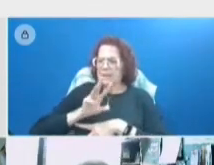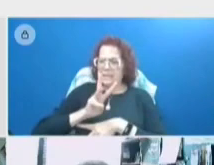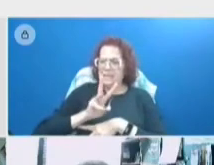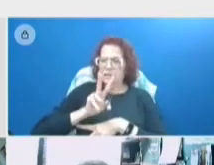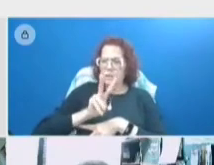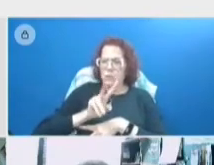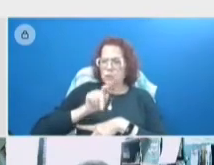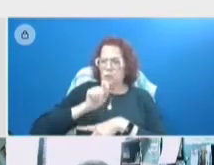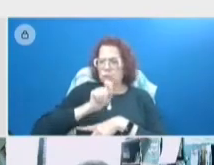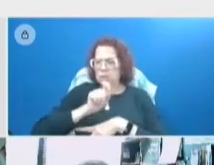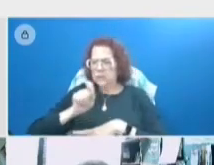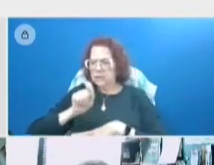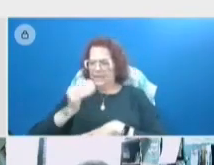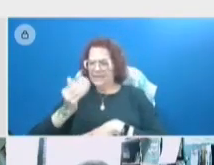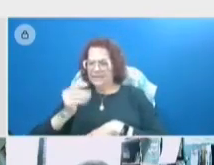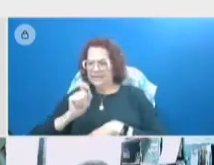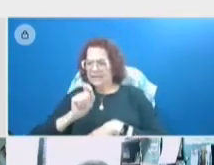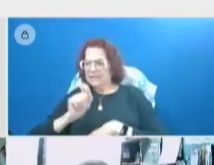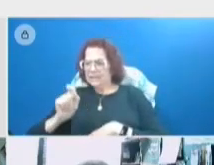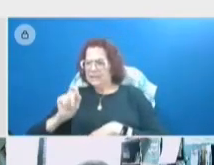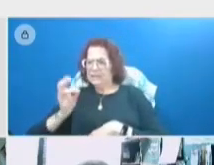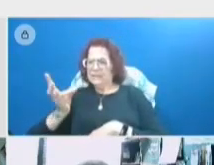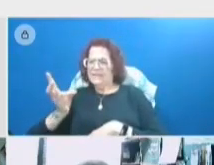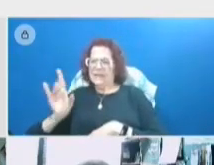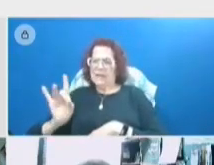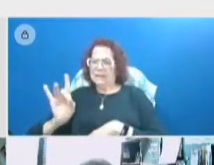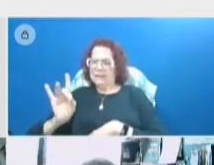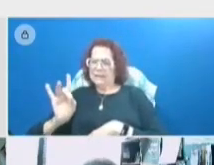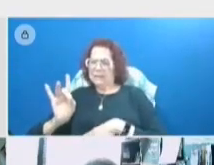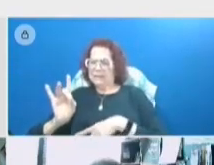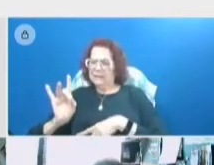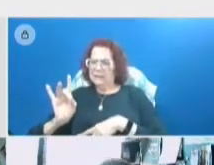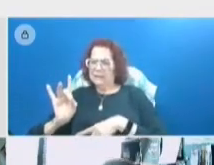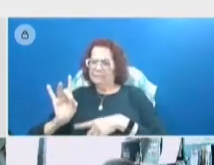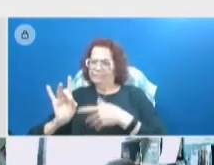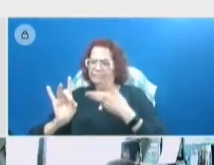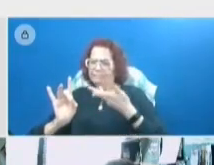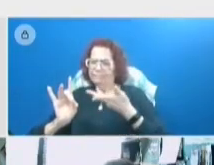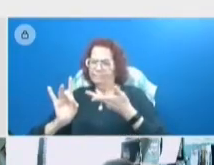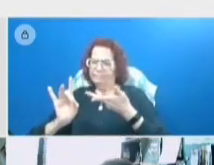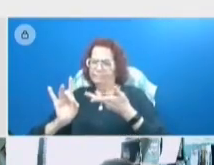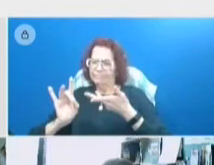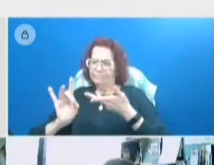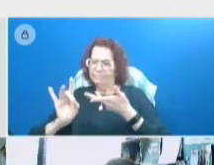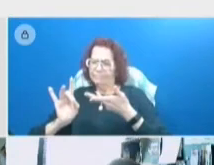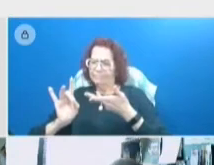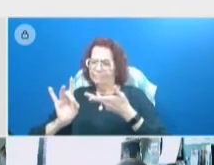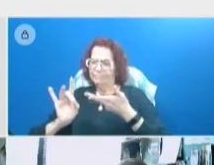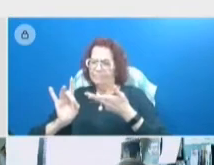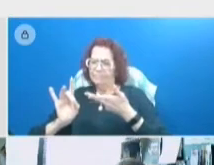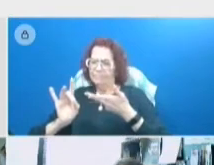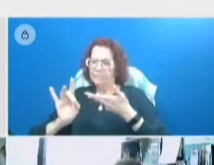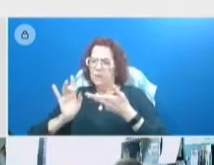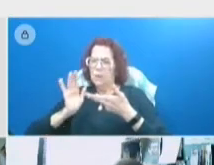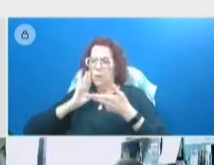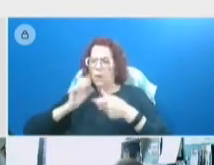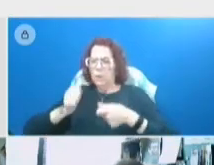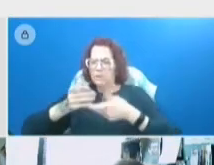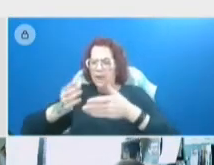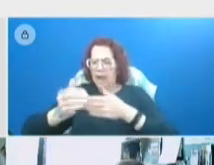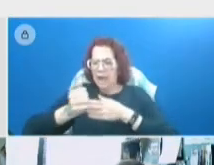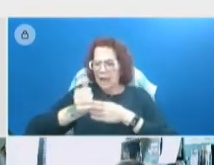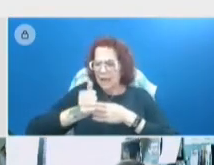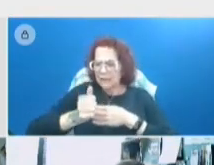6478, and it would provide some flexibility for the largest jurisdiction